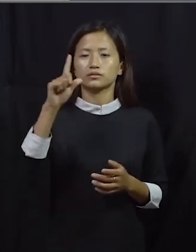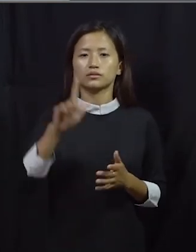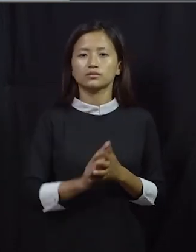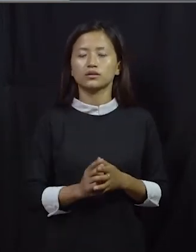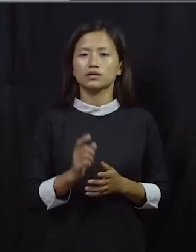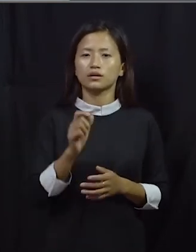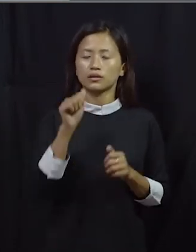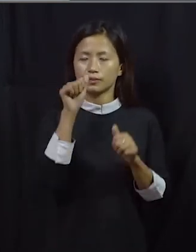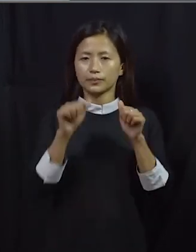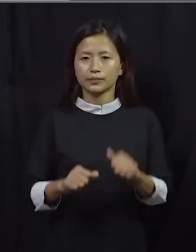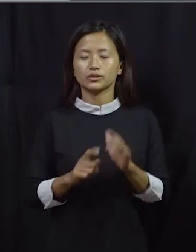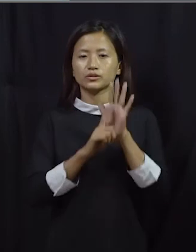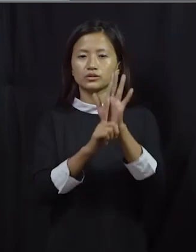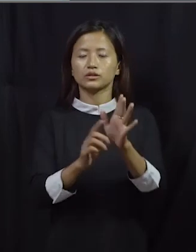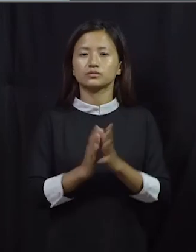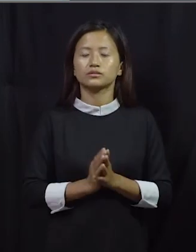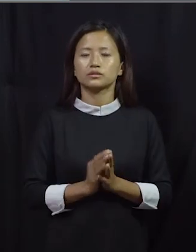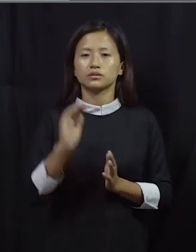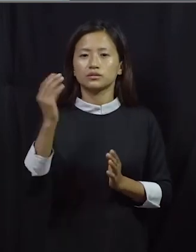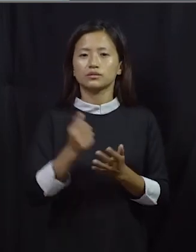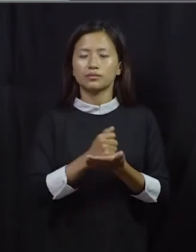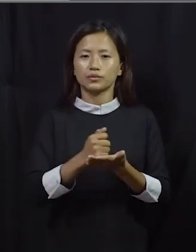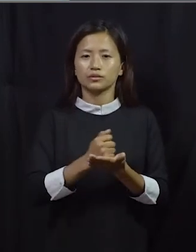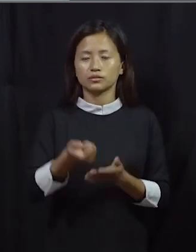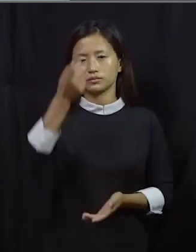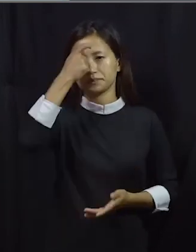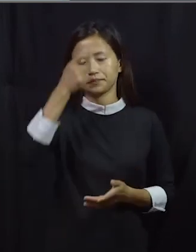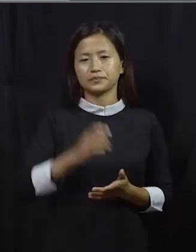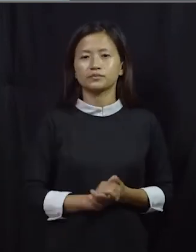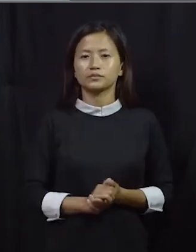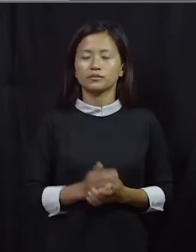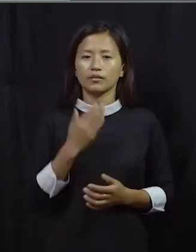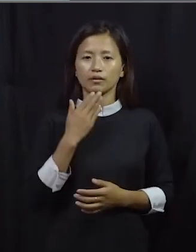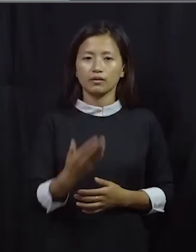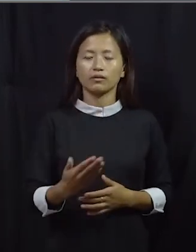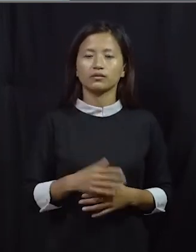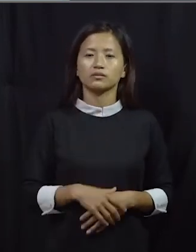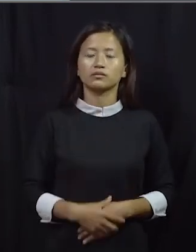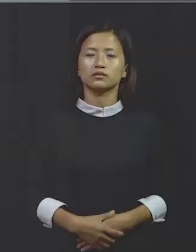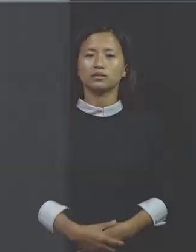again, I'll be showing some of the practical problems. Thank you.